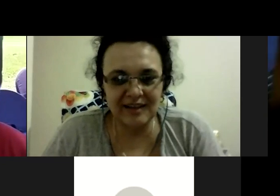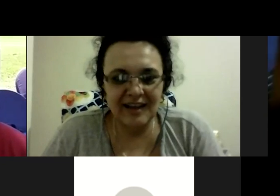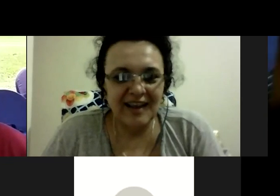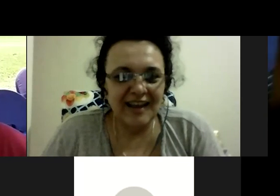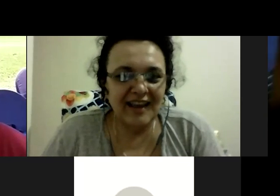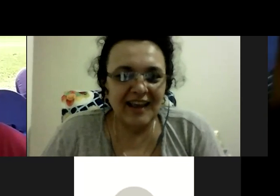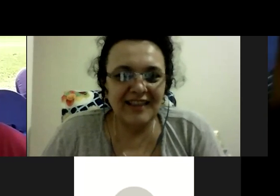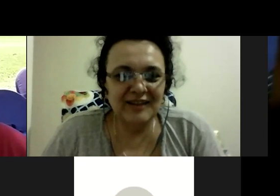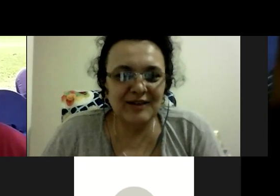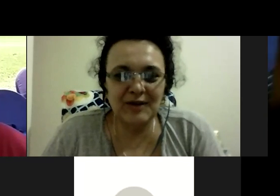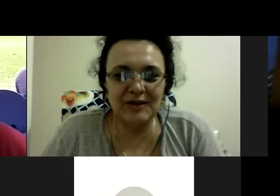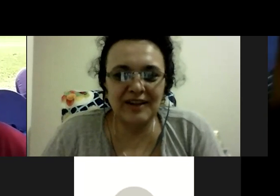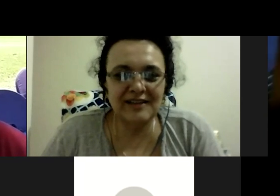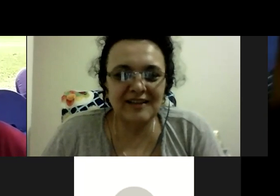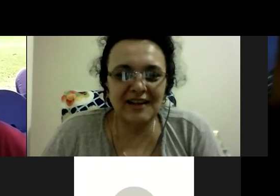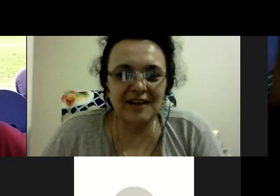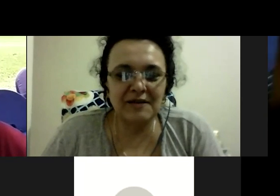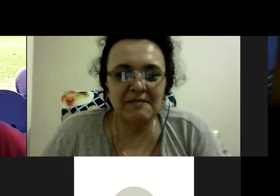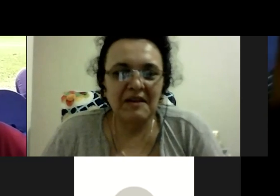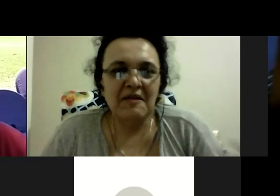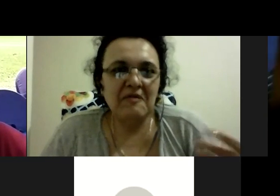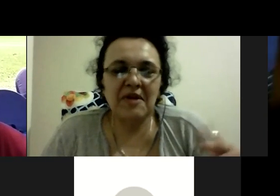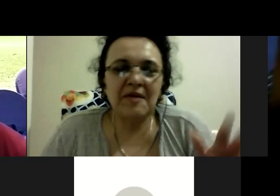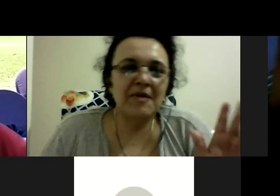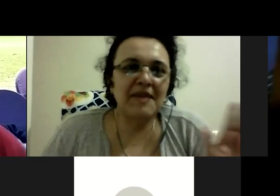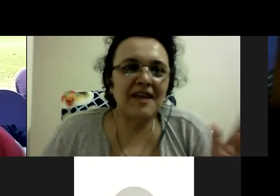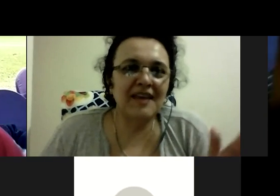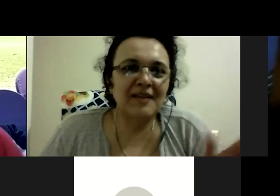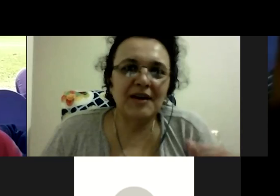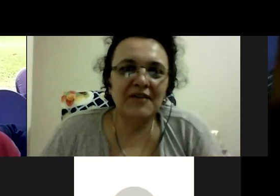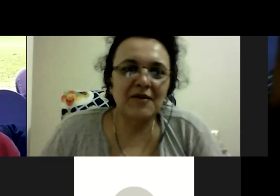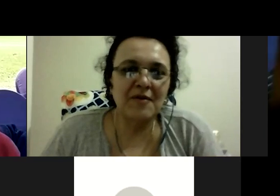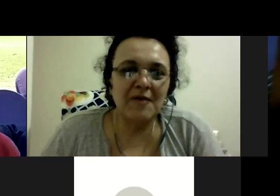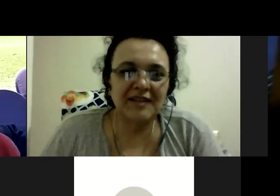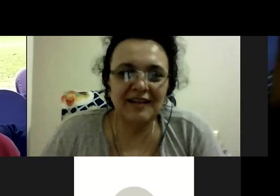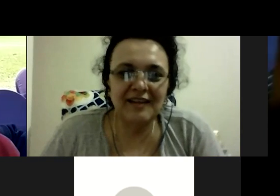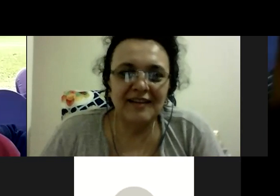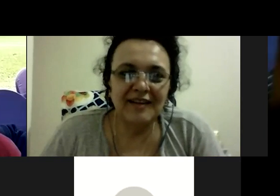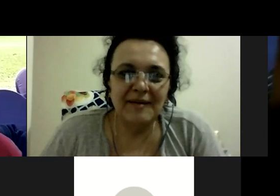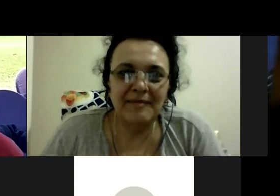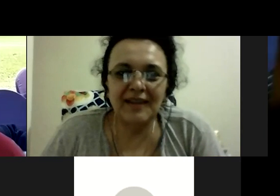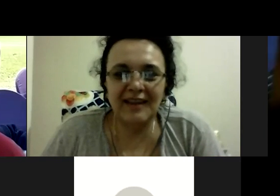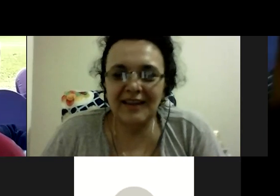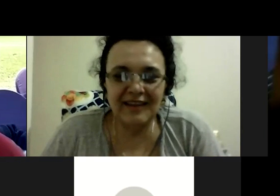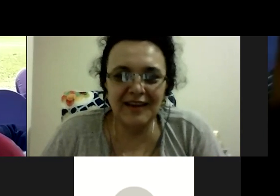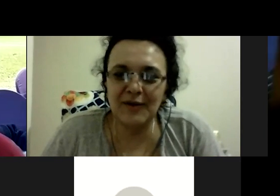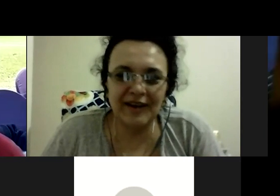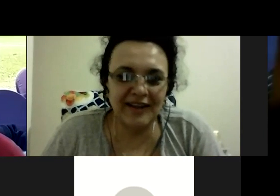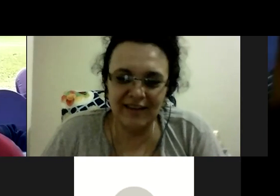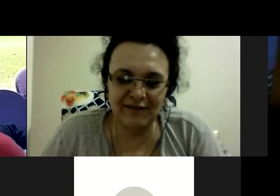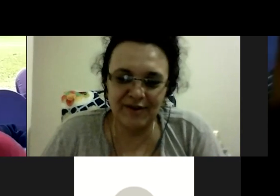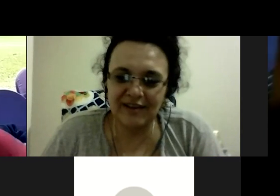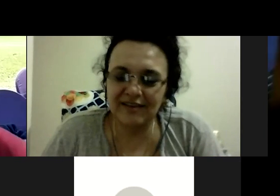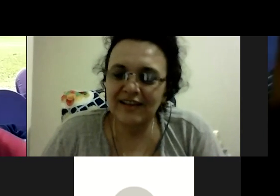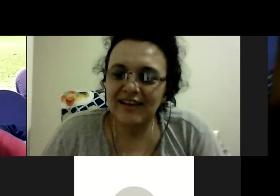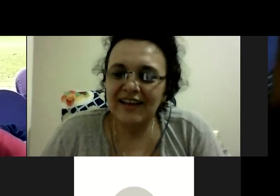us and told us that we may eat whatever we wanted, but they didn't cook